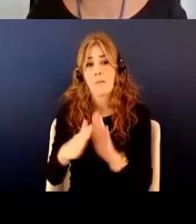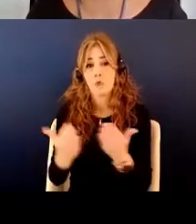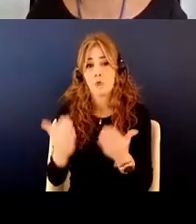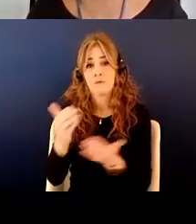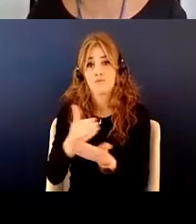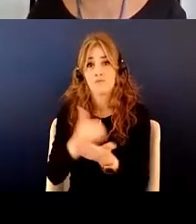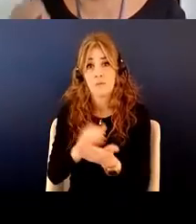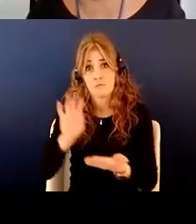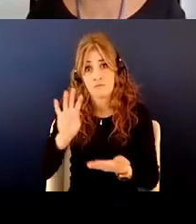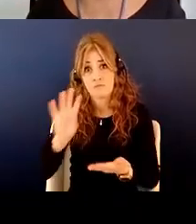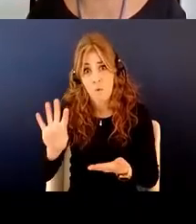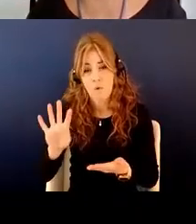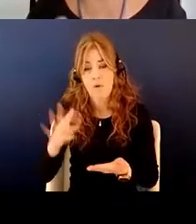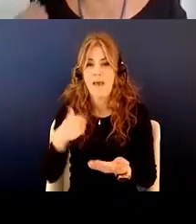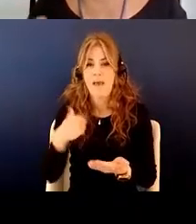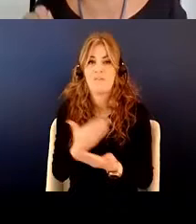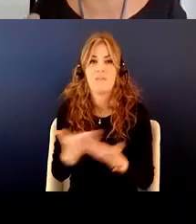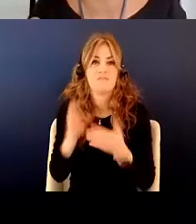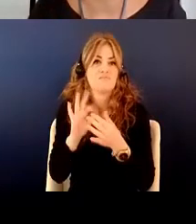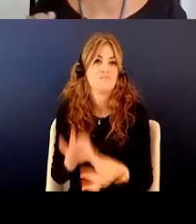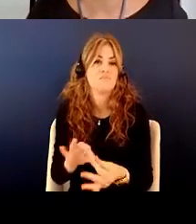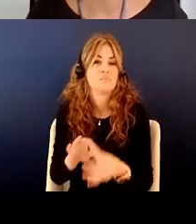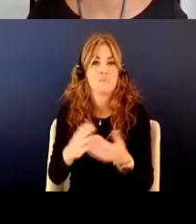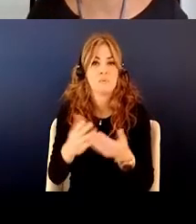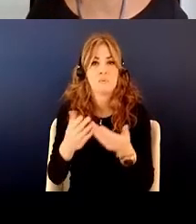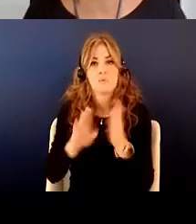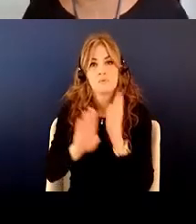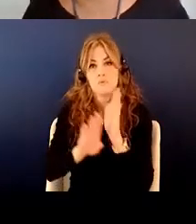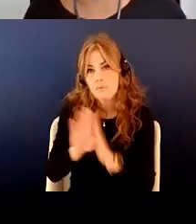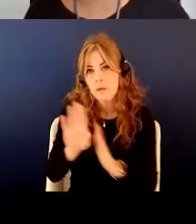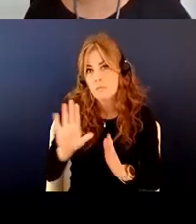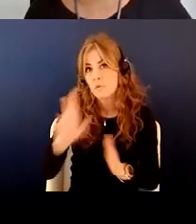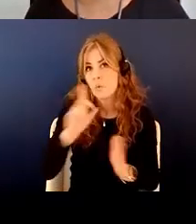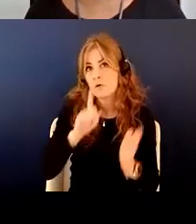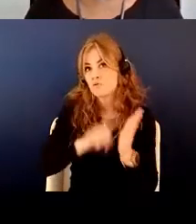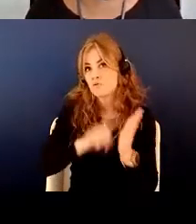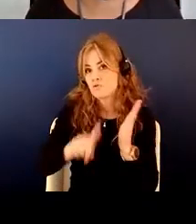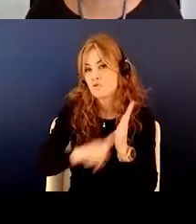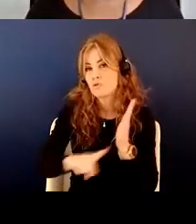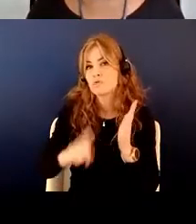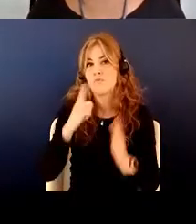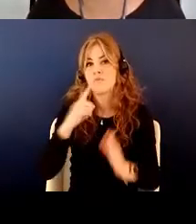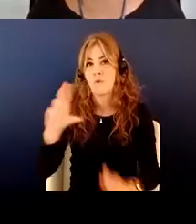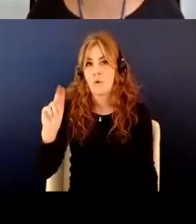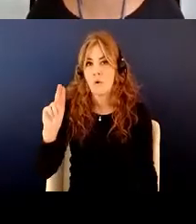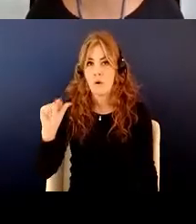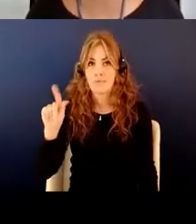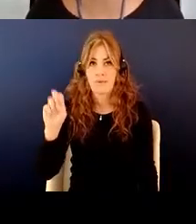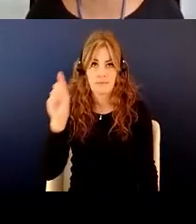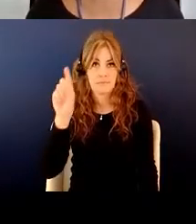of resources for thinking about developing your search strategy for an online database.